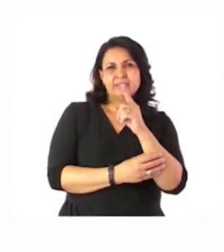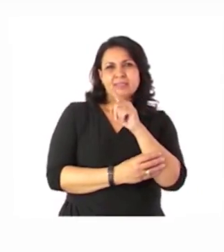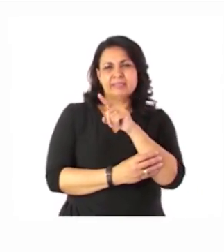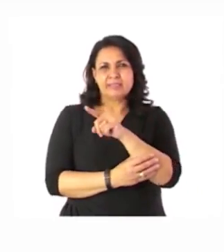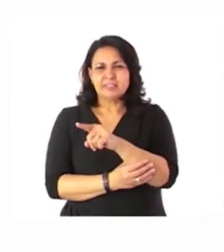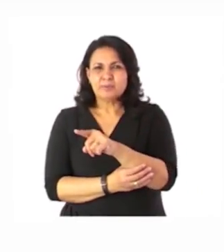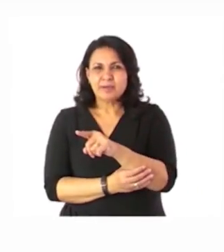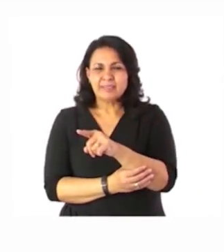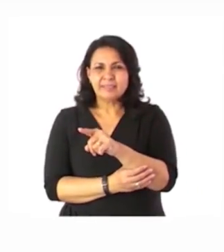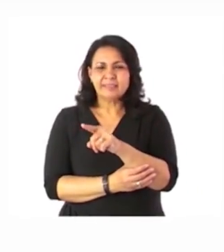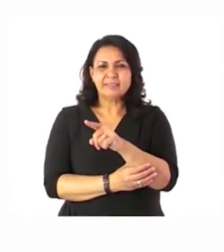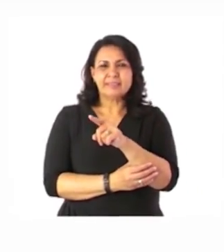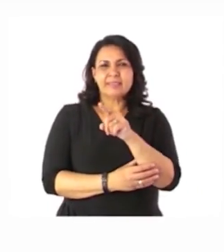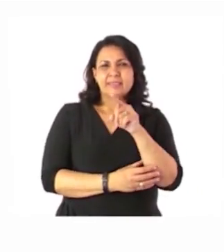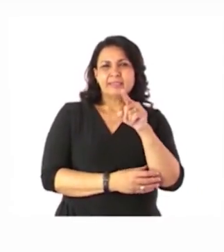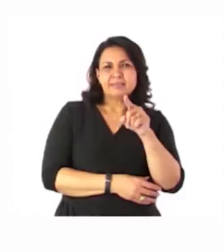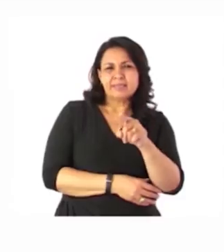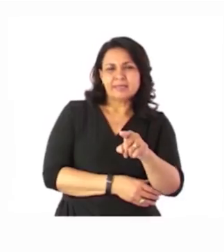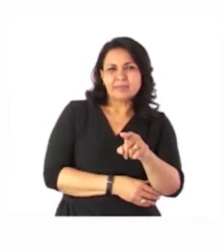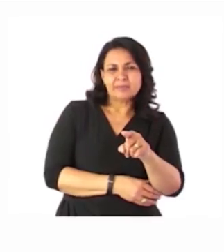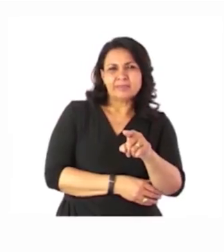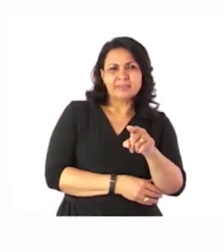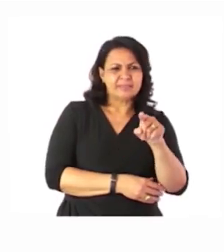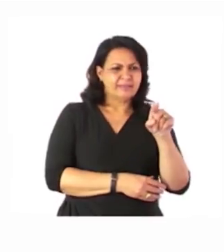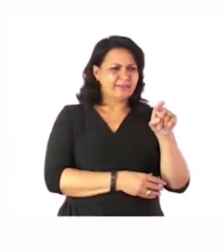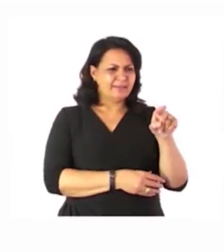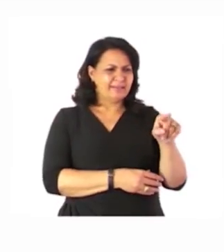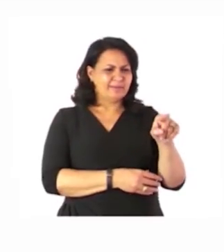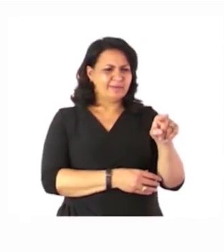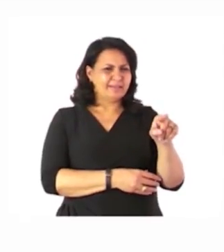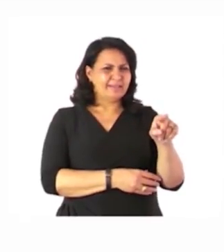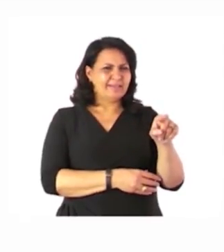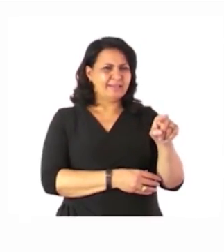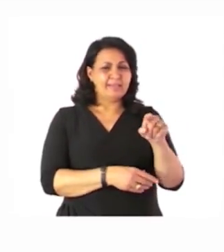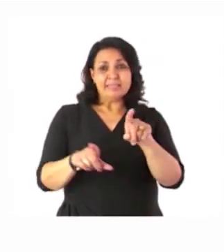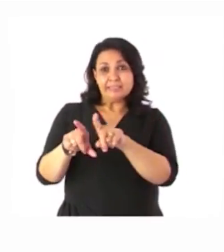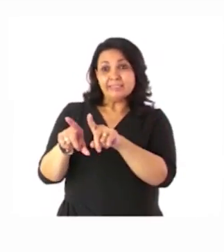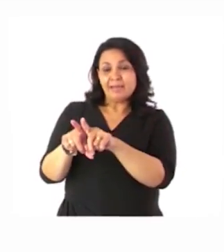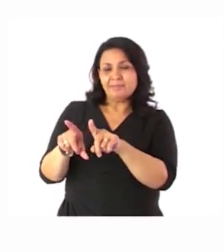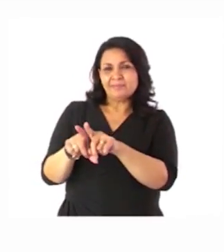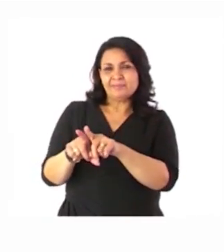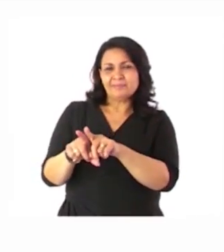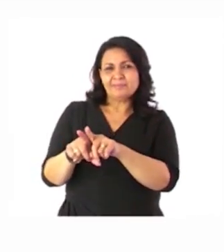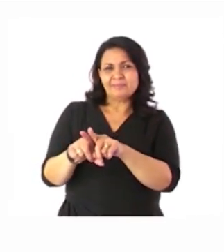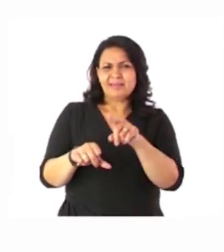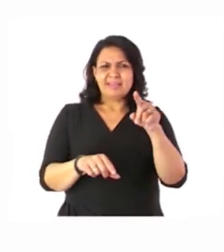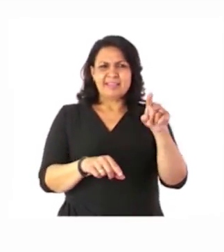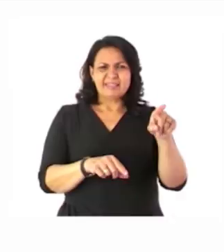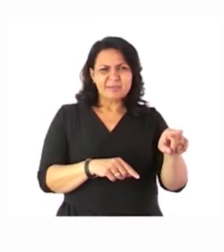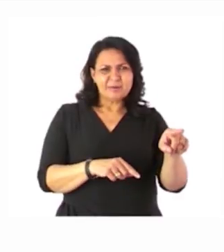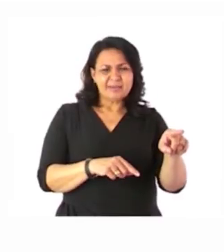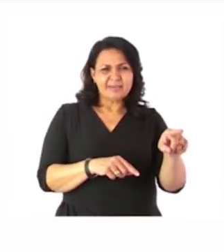first one the second one oh yes they are the same you are right and the third